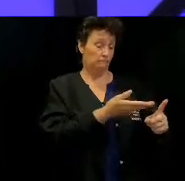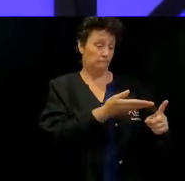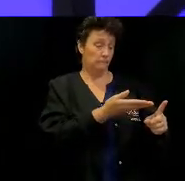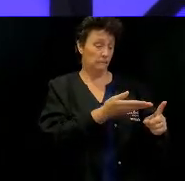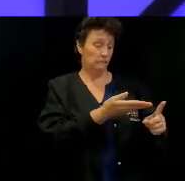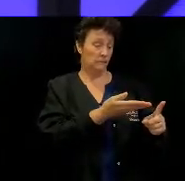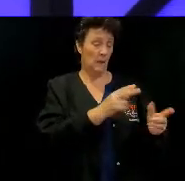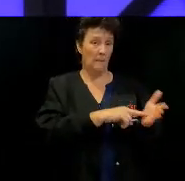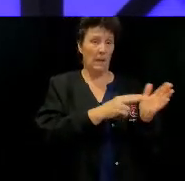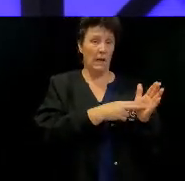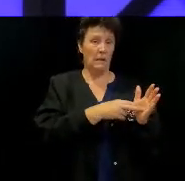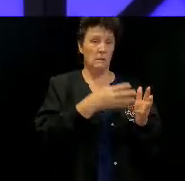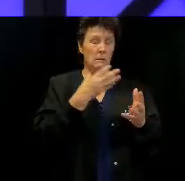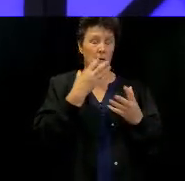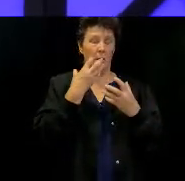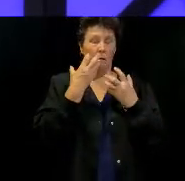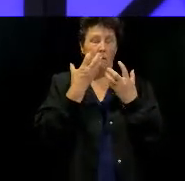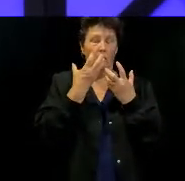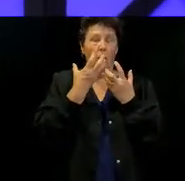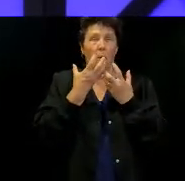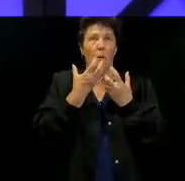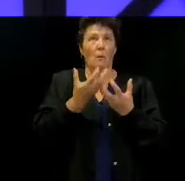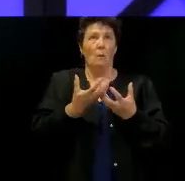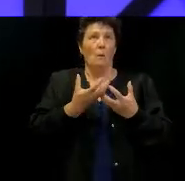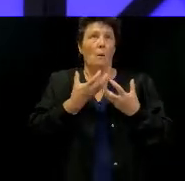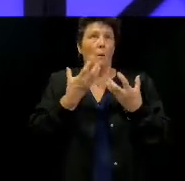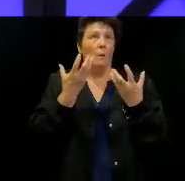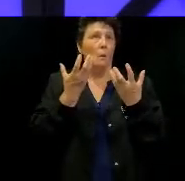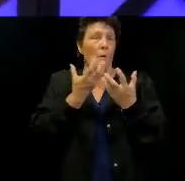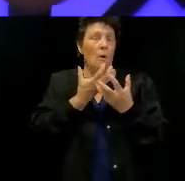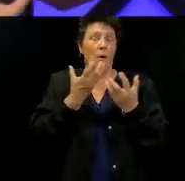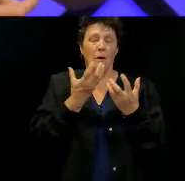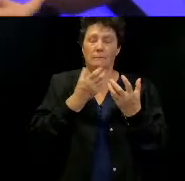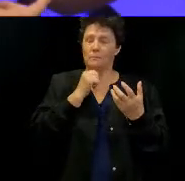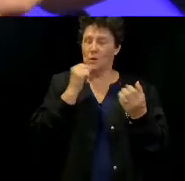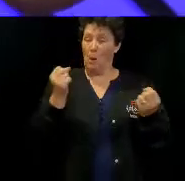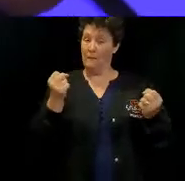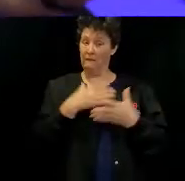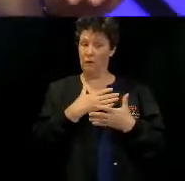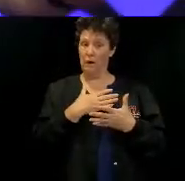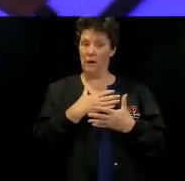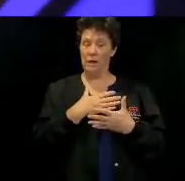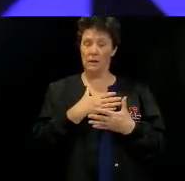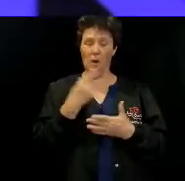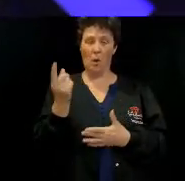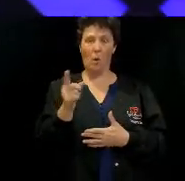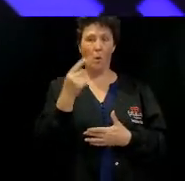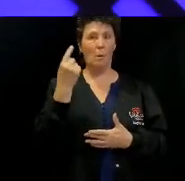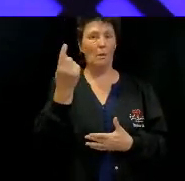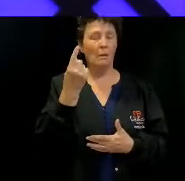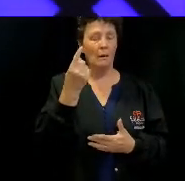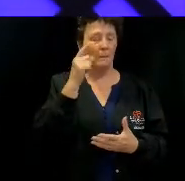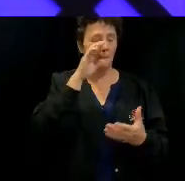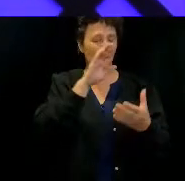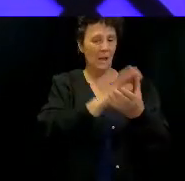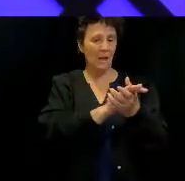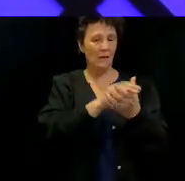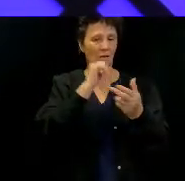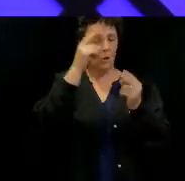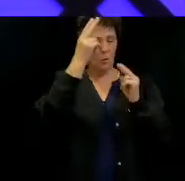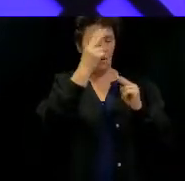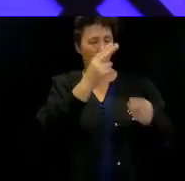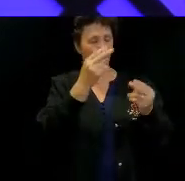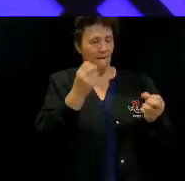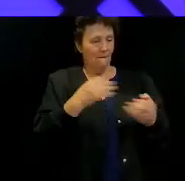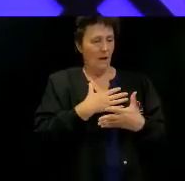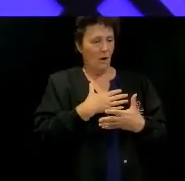all of. To be in all of. He said, don't be afraid, only believe. Don't honor the fear,